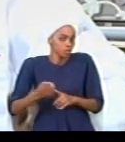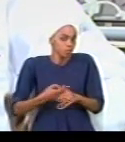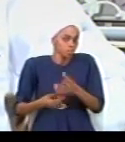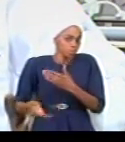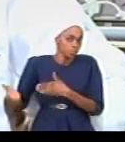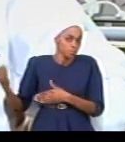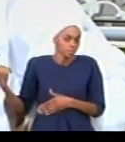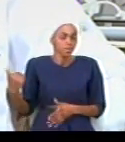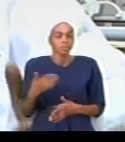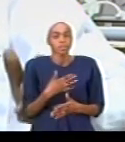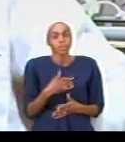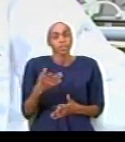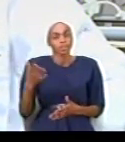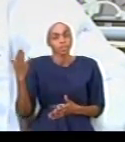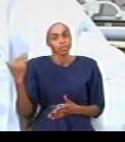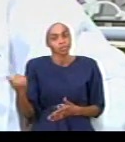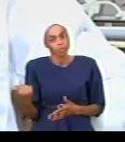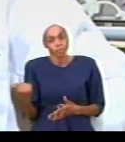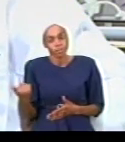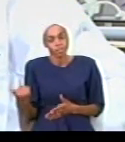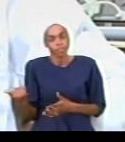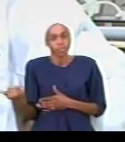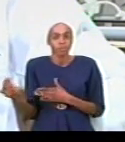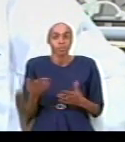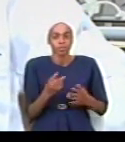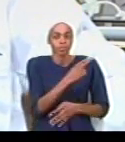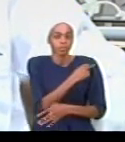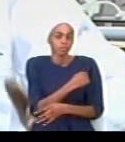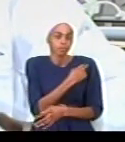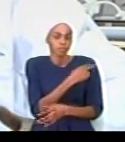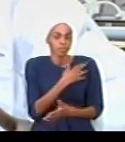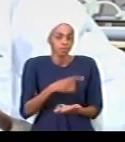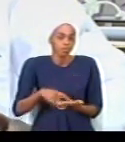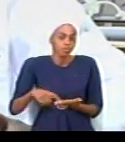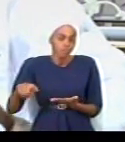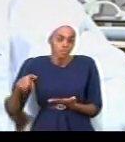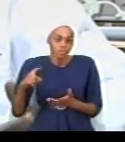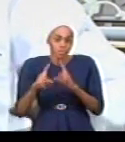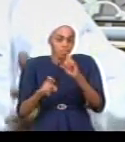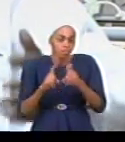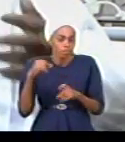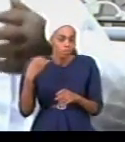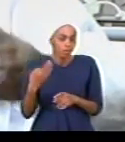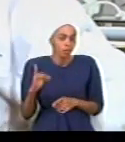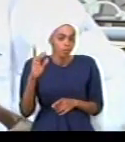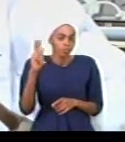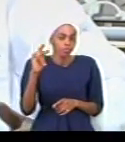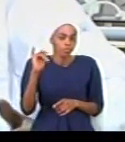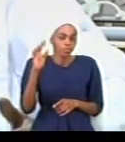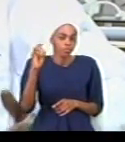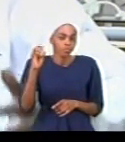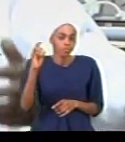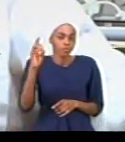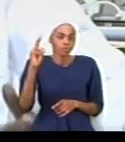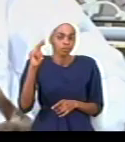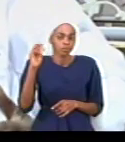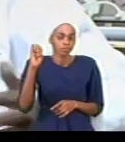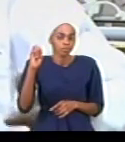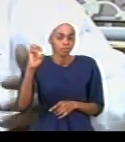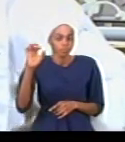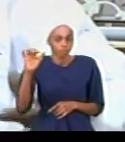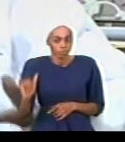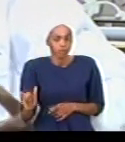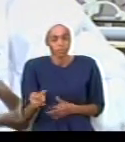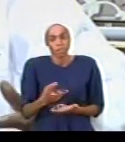renal failure and was referred to Federal Medical Center, Umuahia. They decided to bring him here to confirm